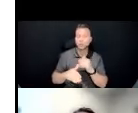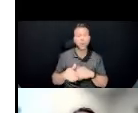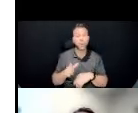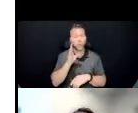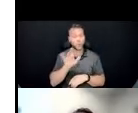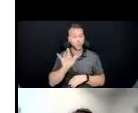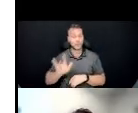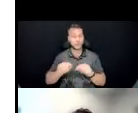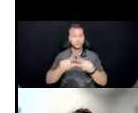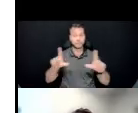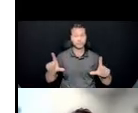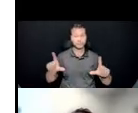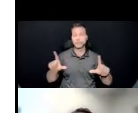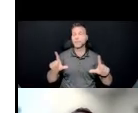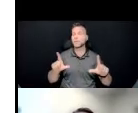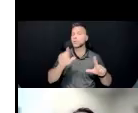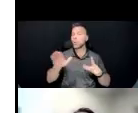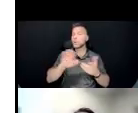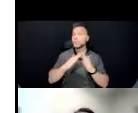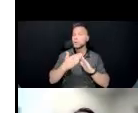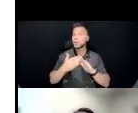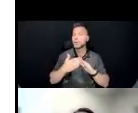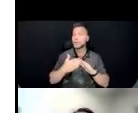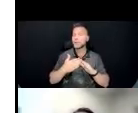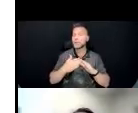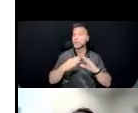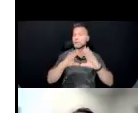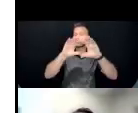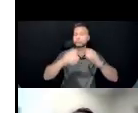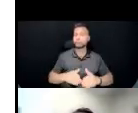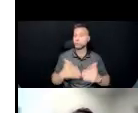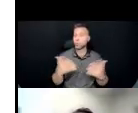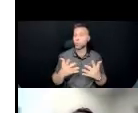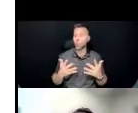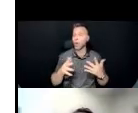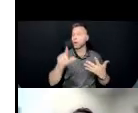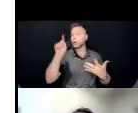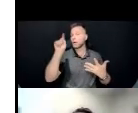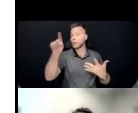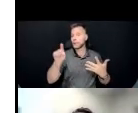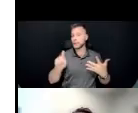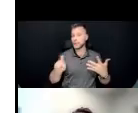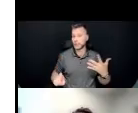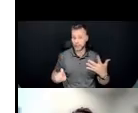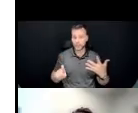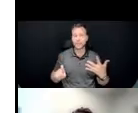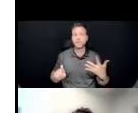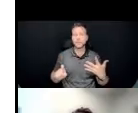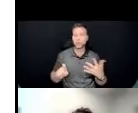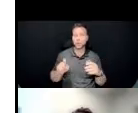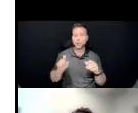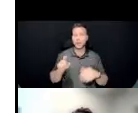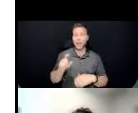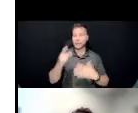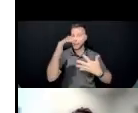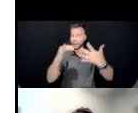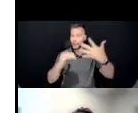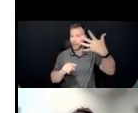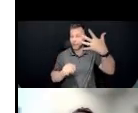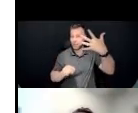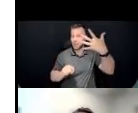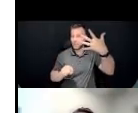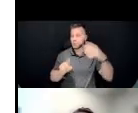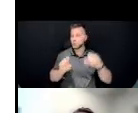with. And you can always select general community members at the bottom.